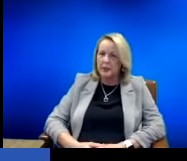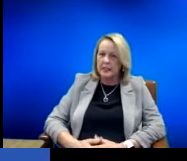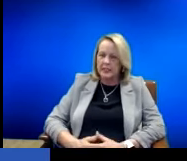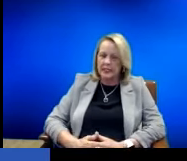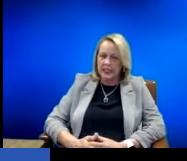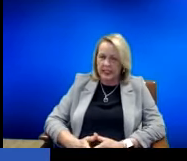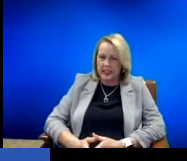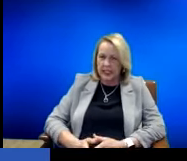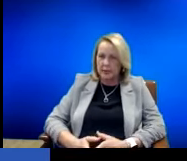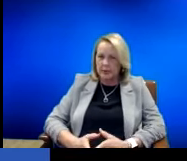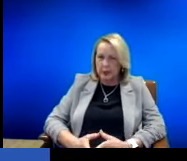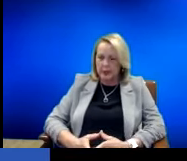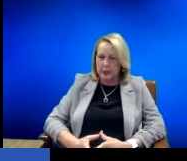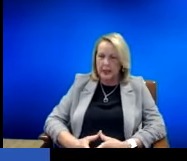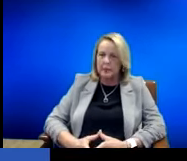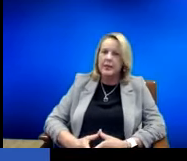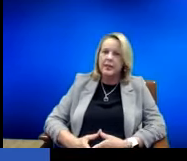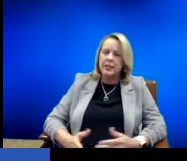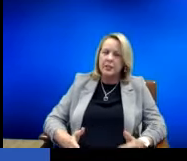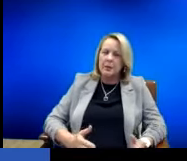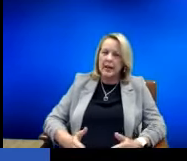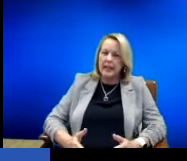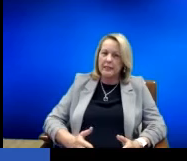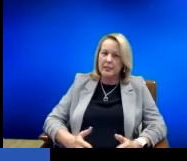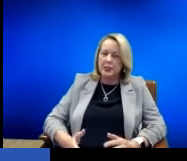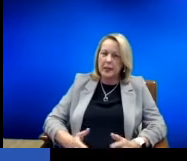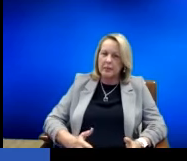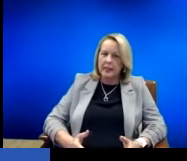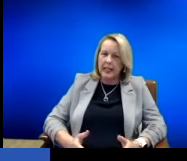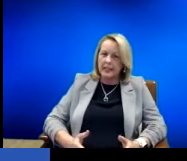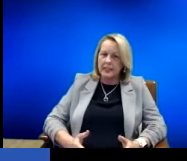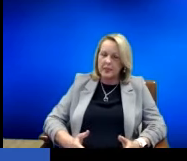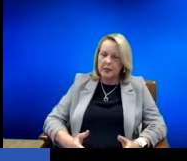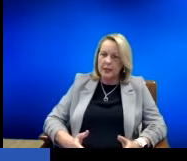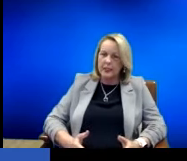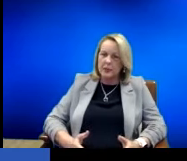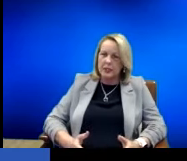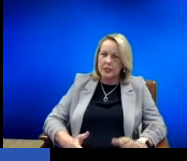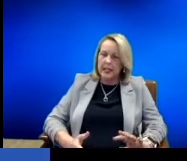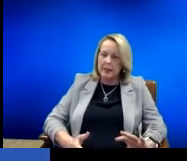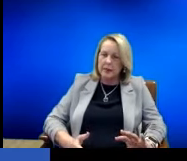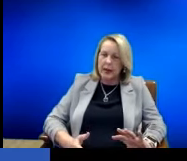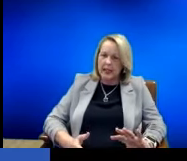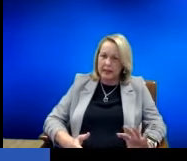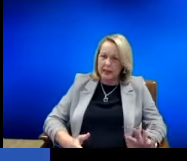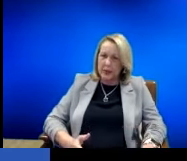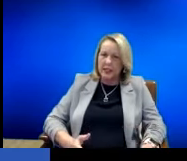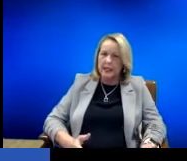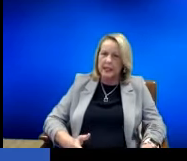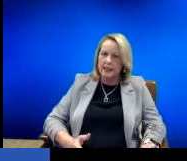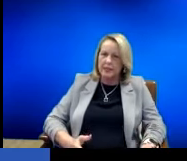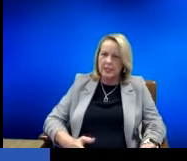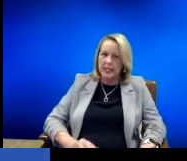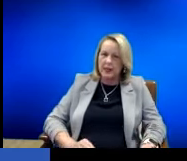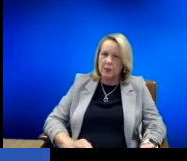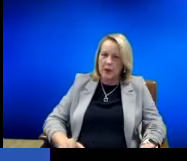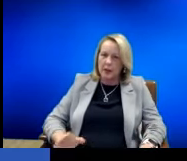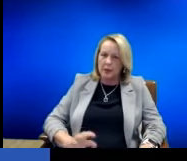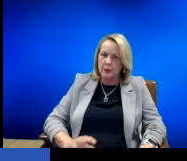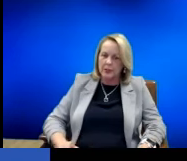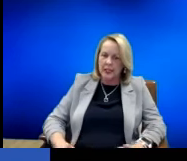want to roll it to the Texas ABLE program, you might have two ABLE accounts in place at one time. You might have the one in the other